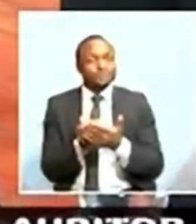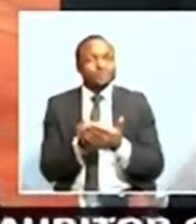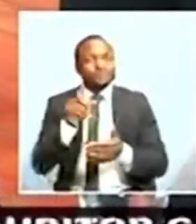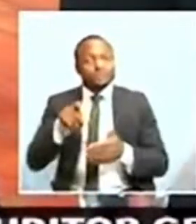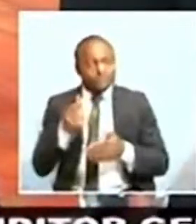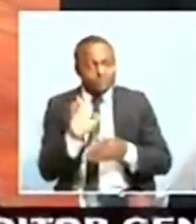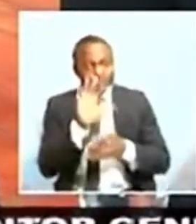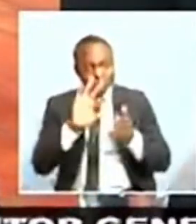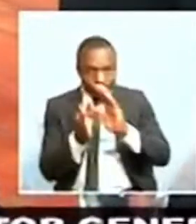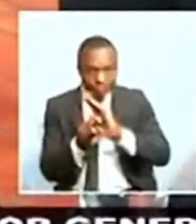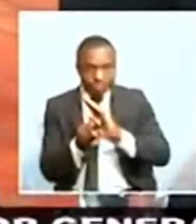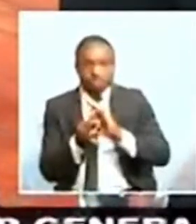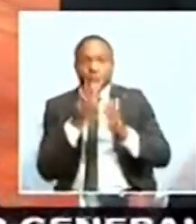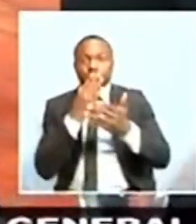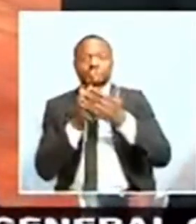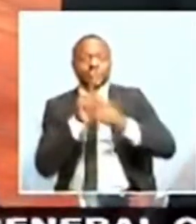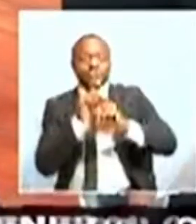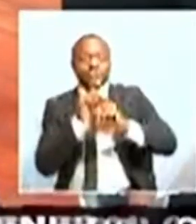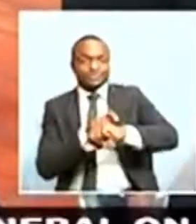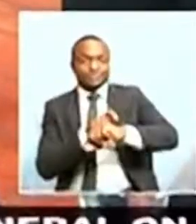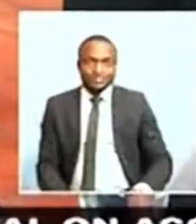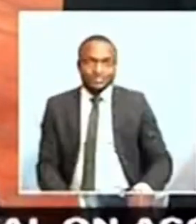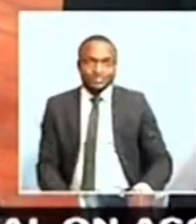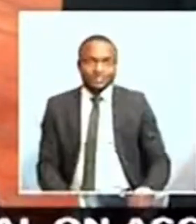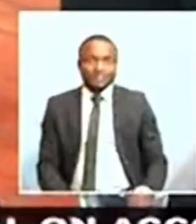their files on time.